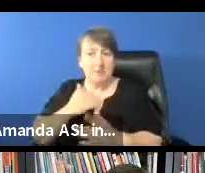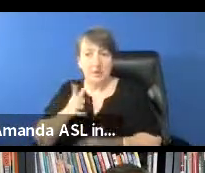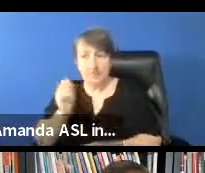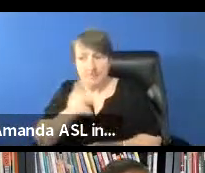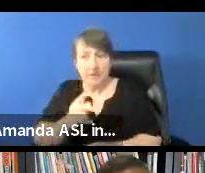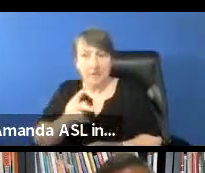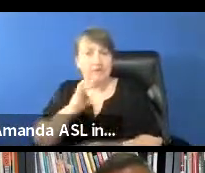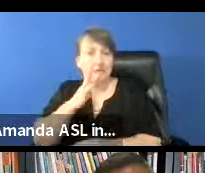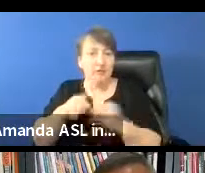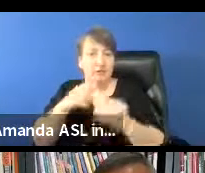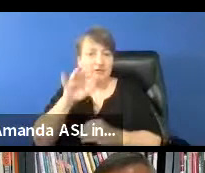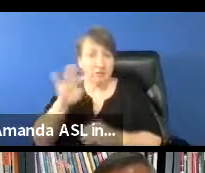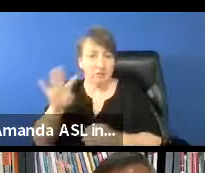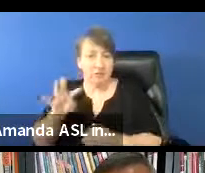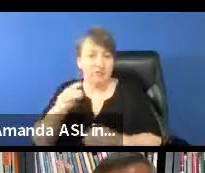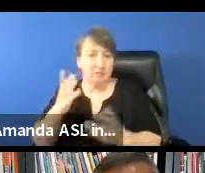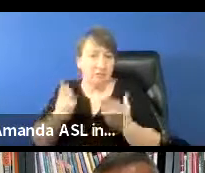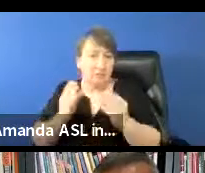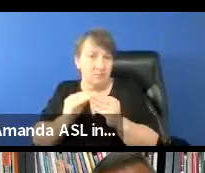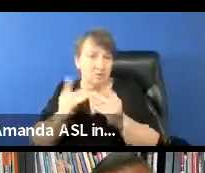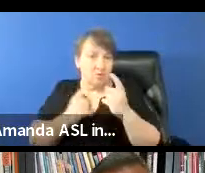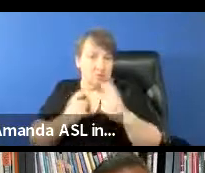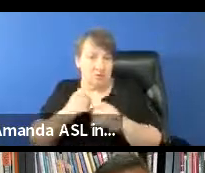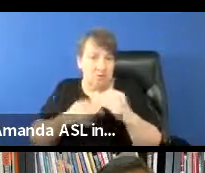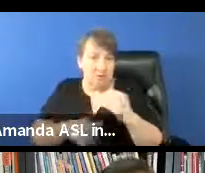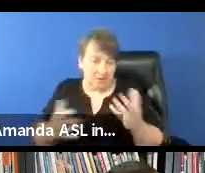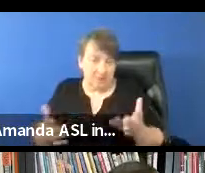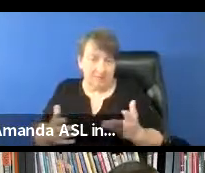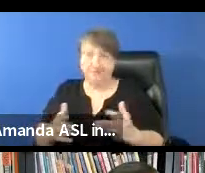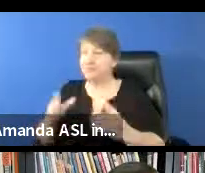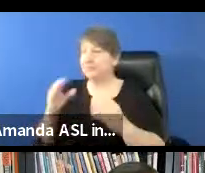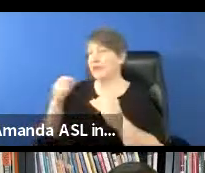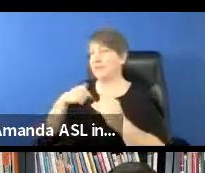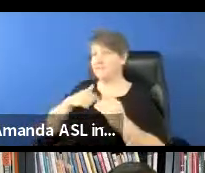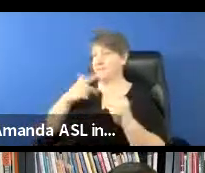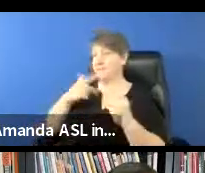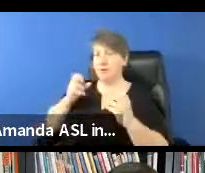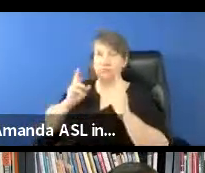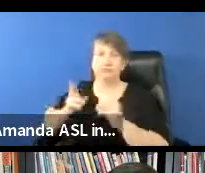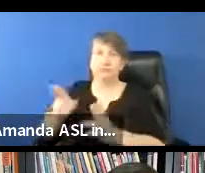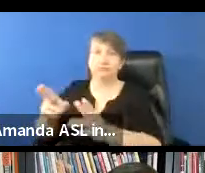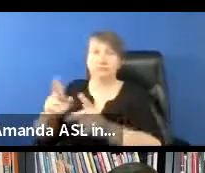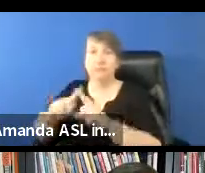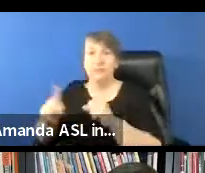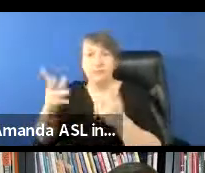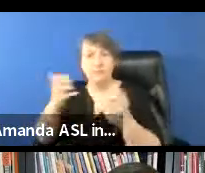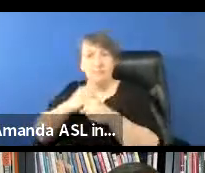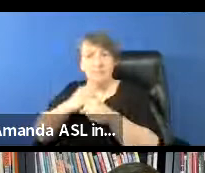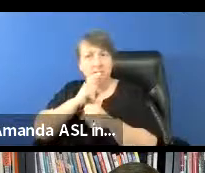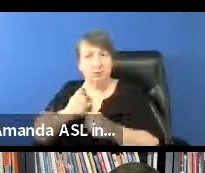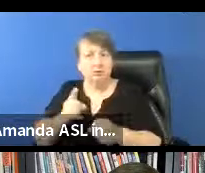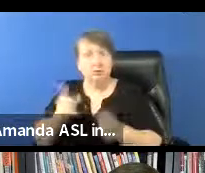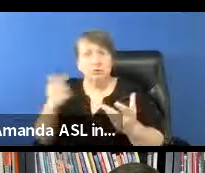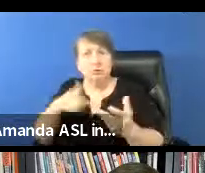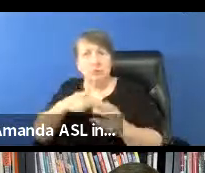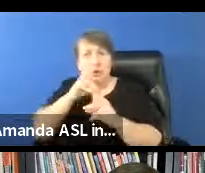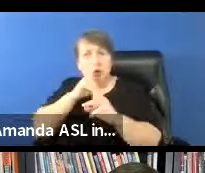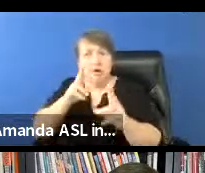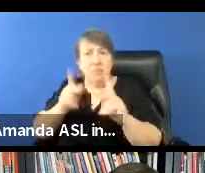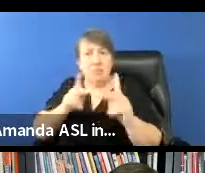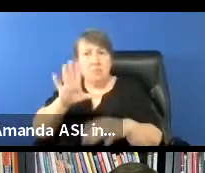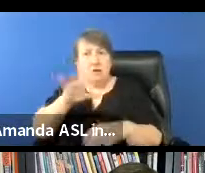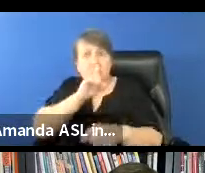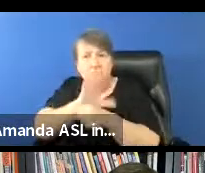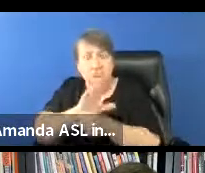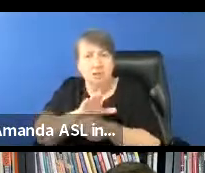as well. Okay, well, I think none of us want to rush, but I also want to make sure that we honor people's